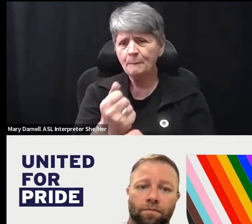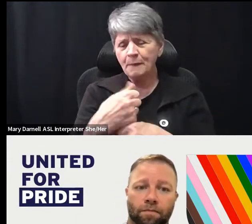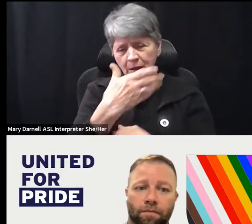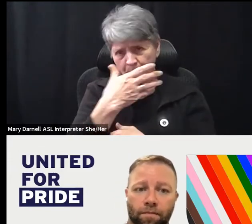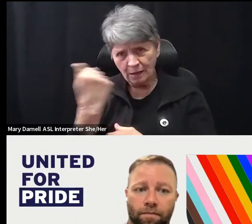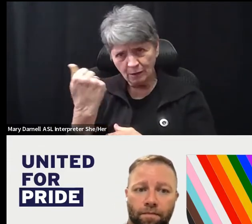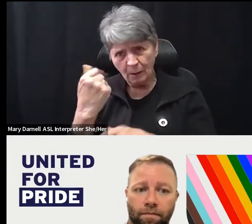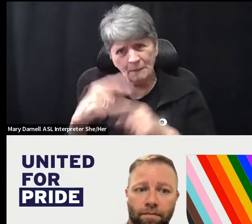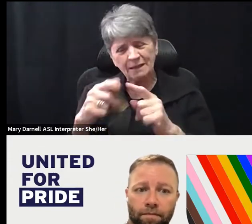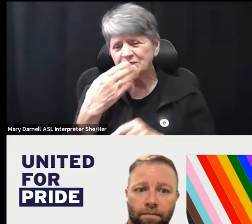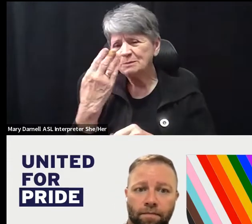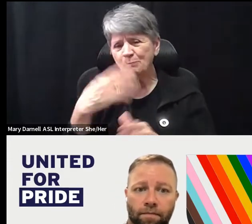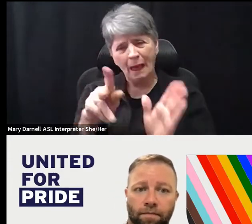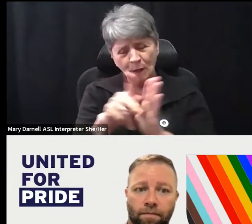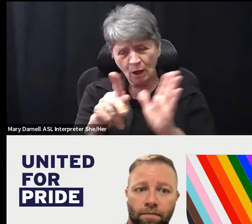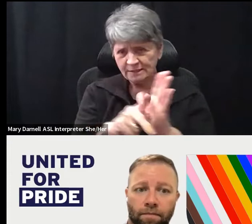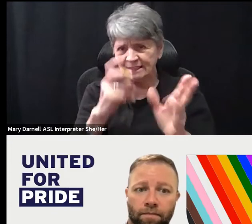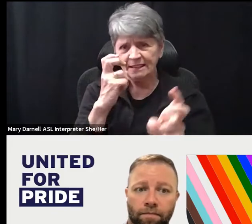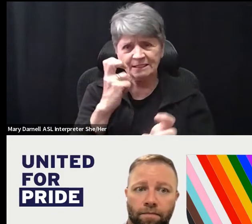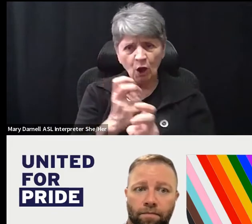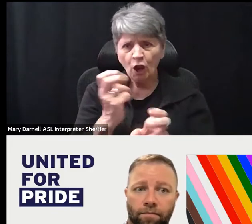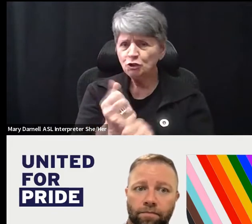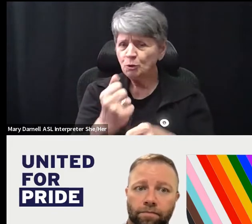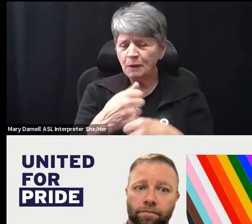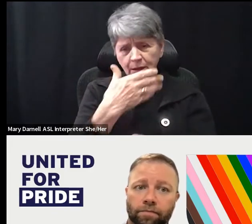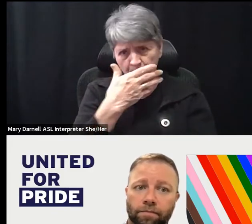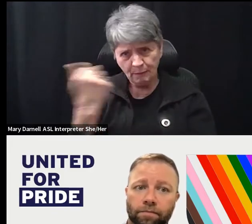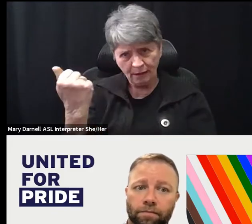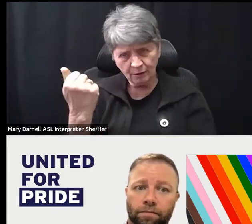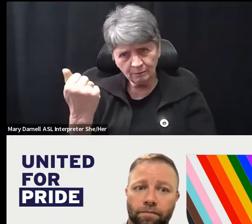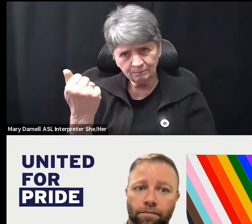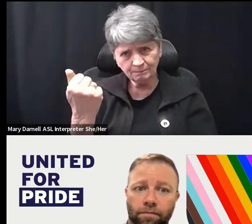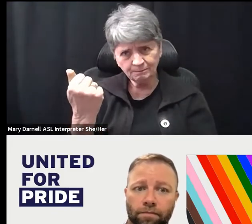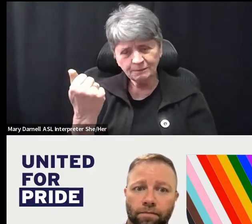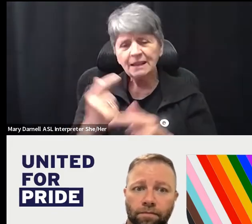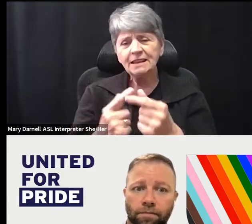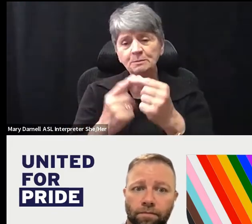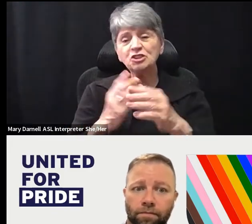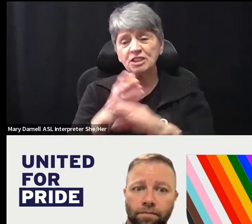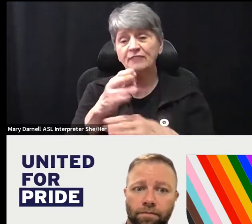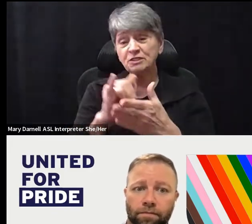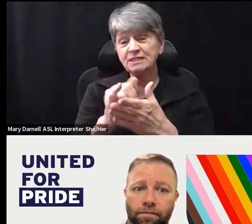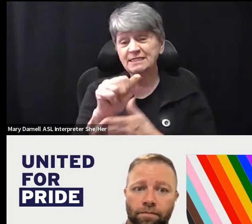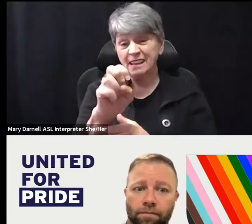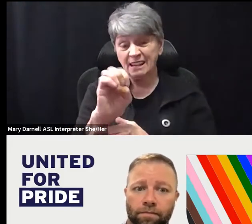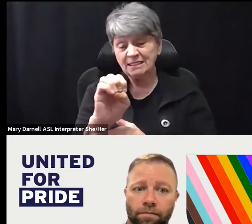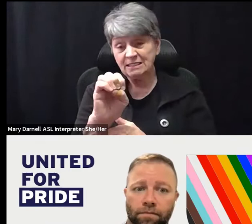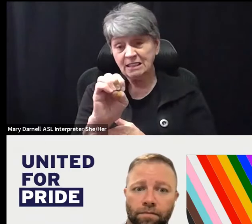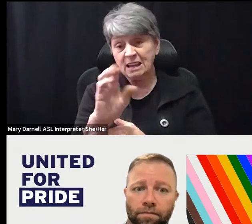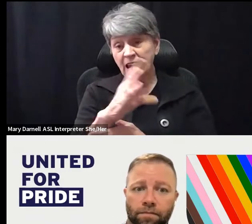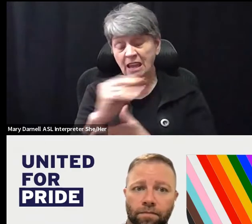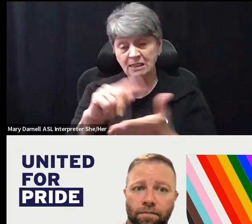to make it better. I still think that we are at the spot, especially after this case, where what it means and the opening